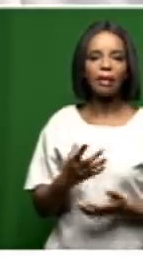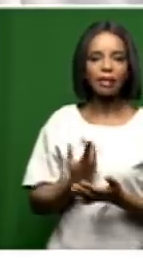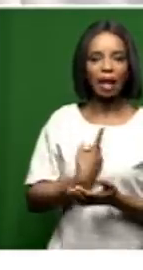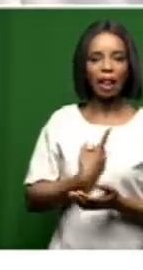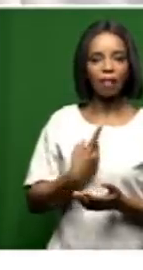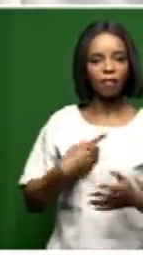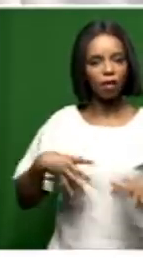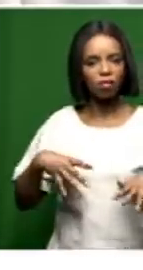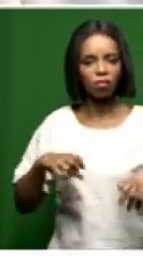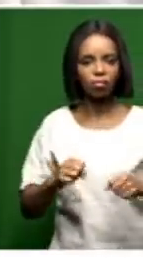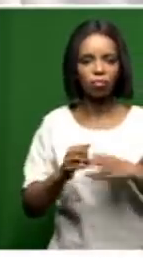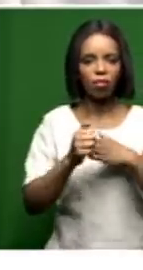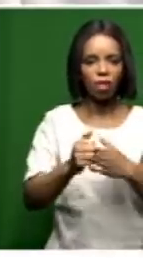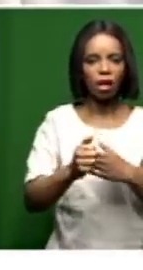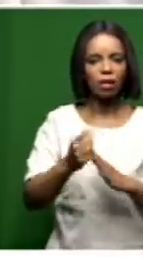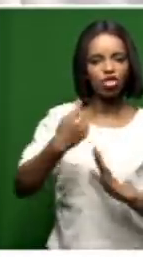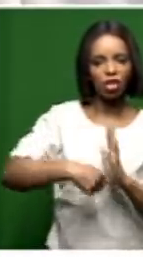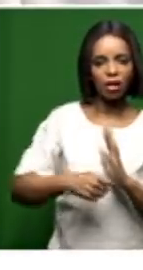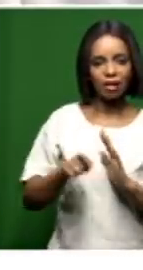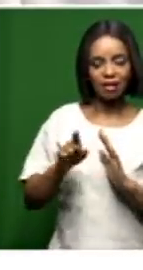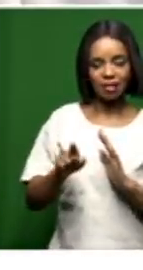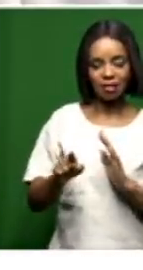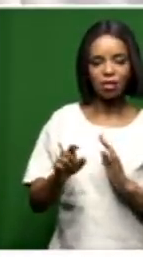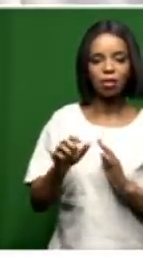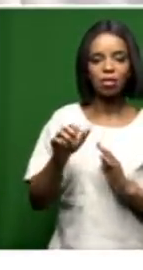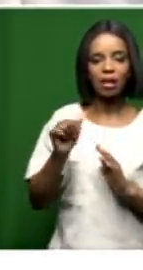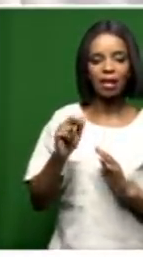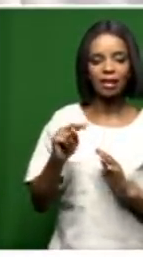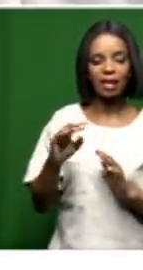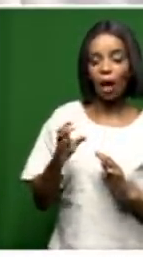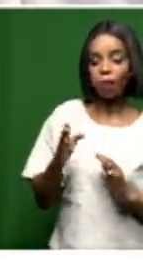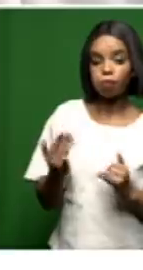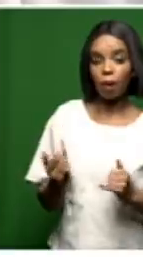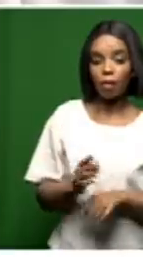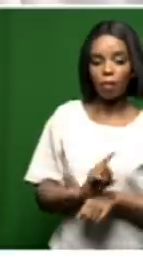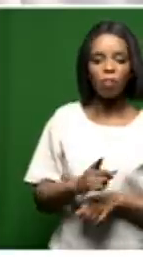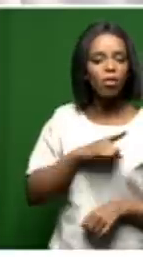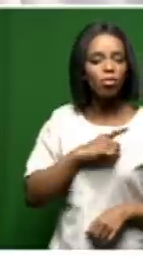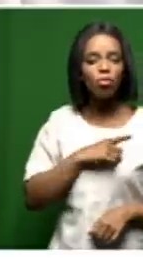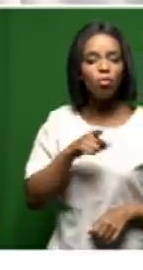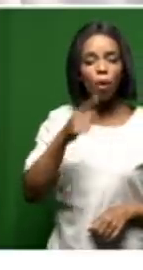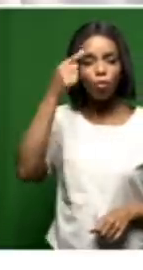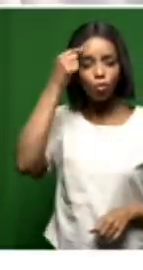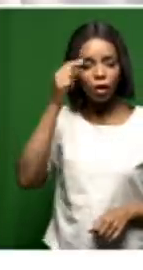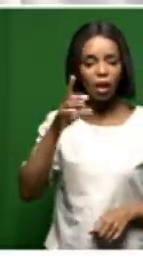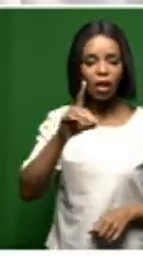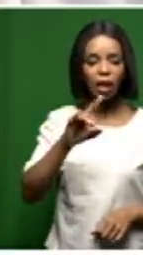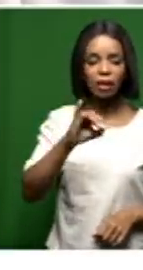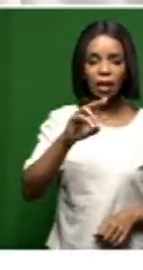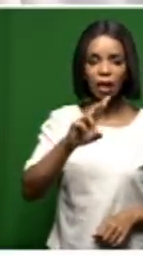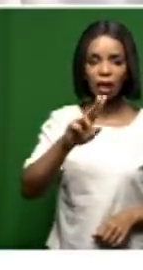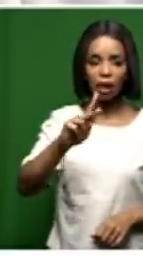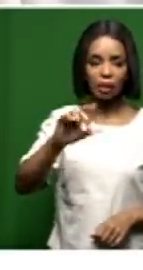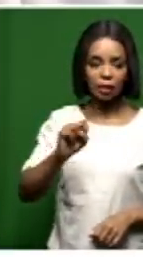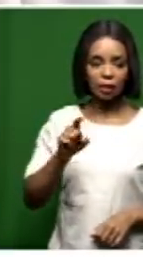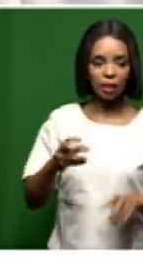the land within the political setup in the ANC at the moment? Why do you think Mervyn Dirks took it upon himself to lead